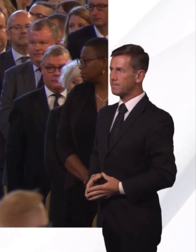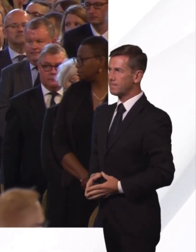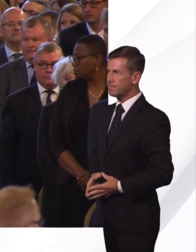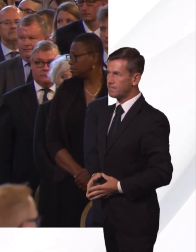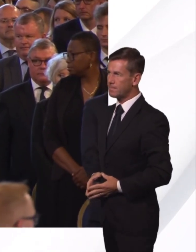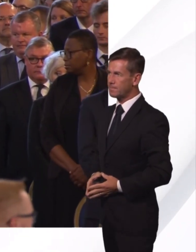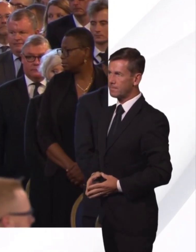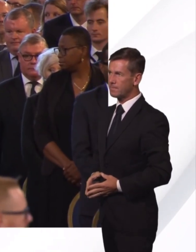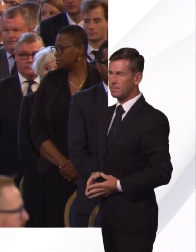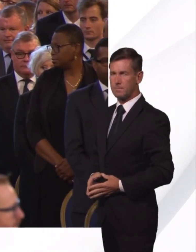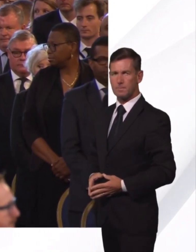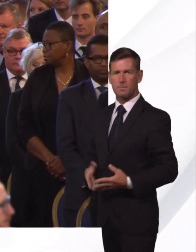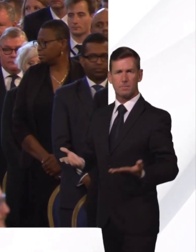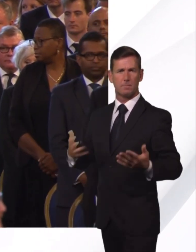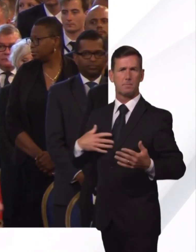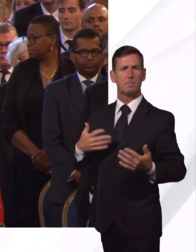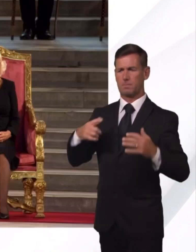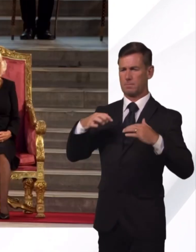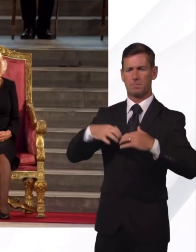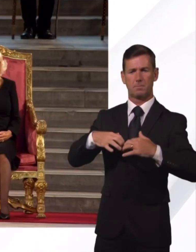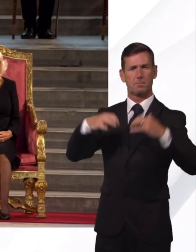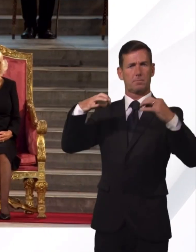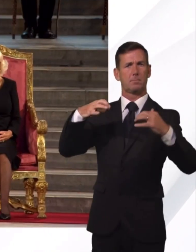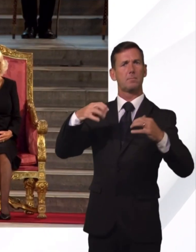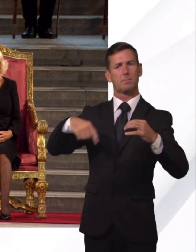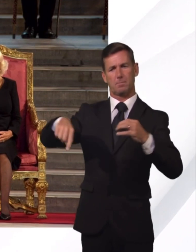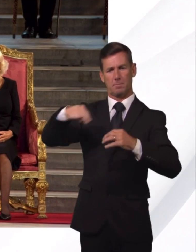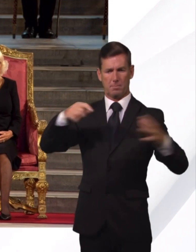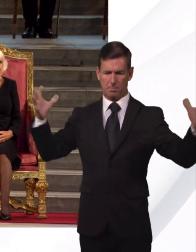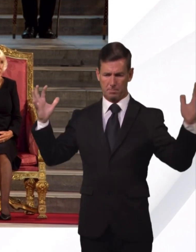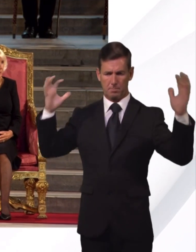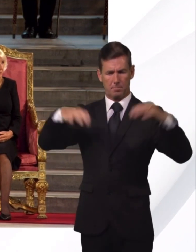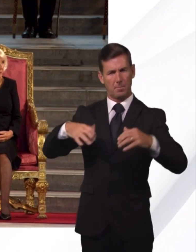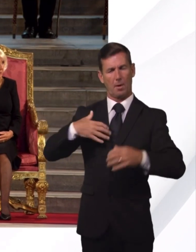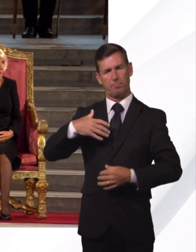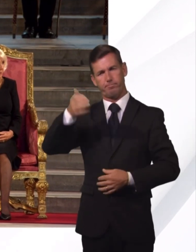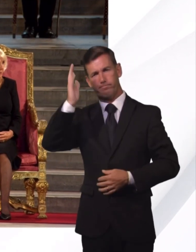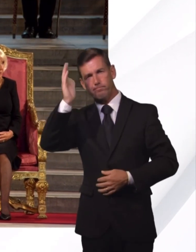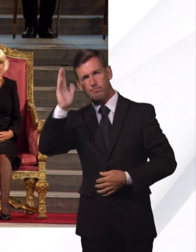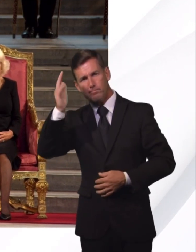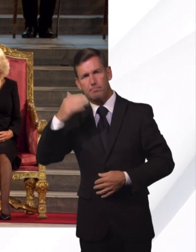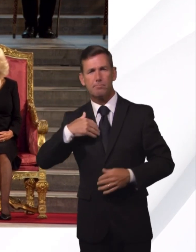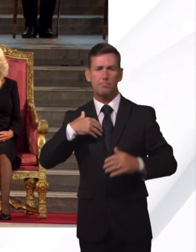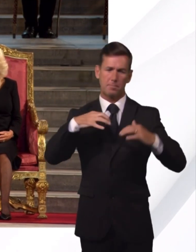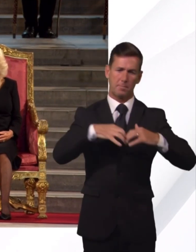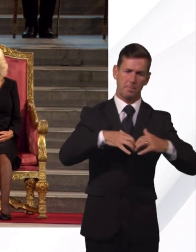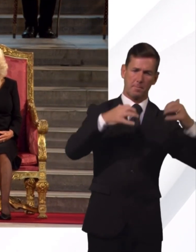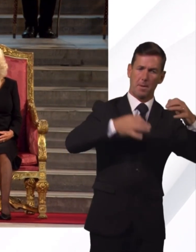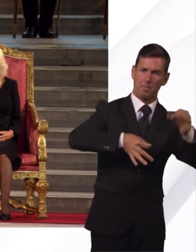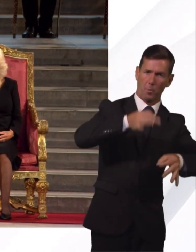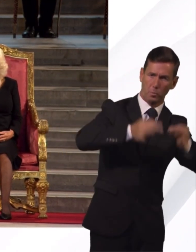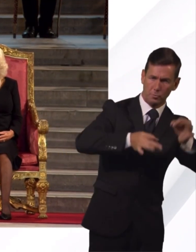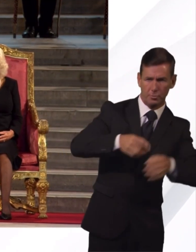In a special ceremony at the Palace of Westminster, he received condolences from both Houses of Parliament.